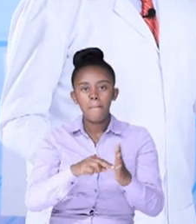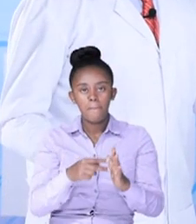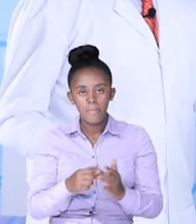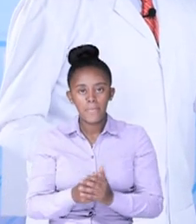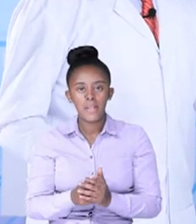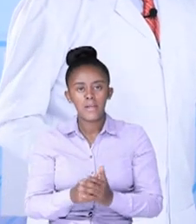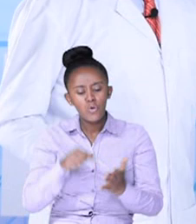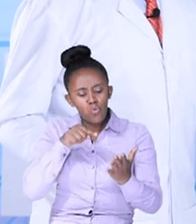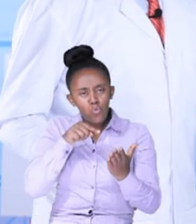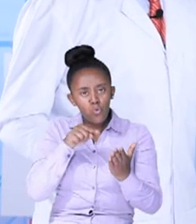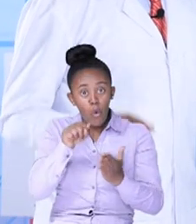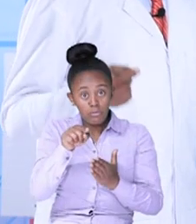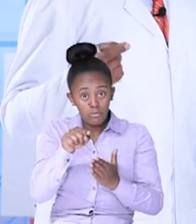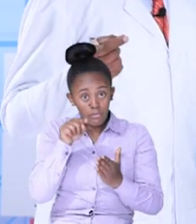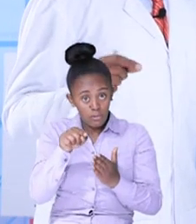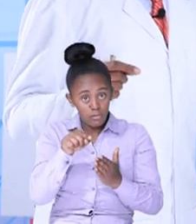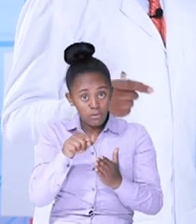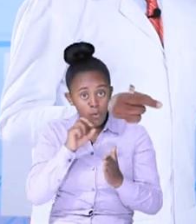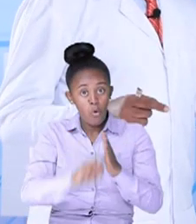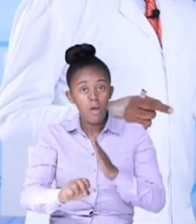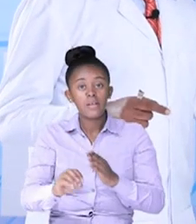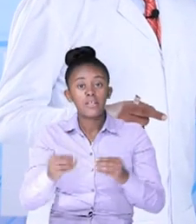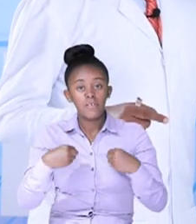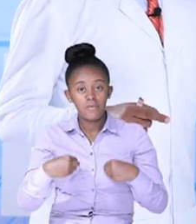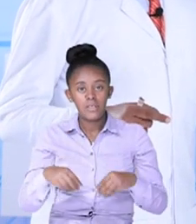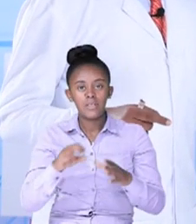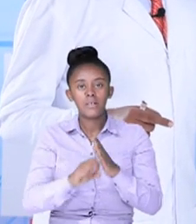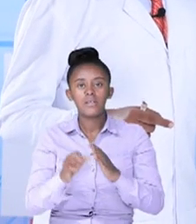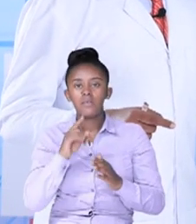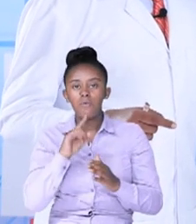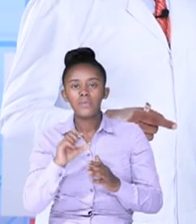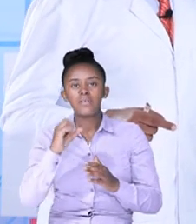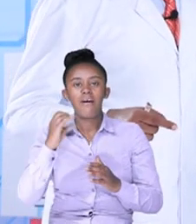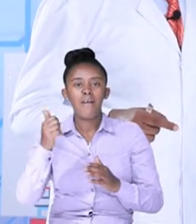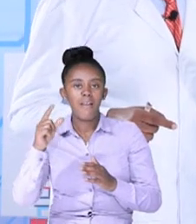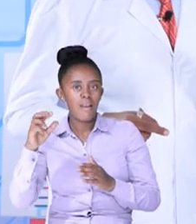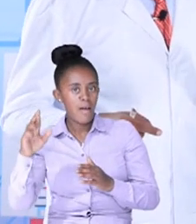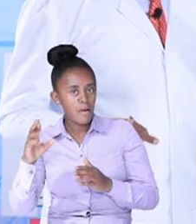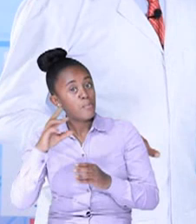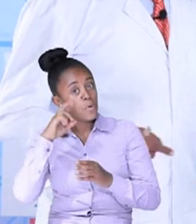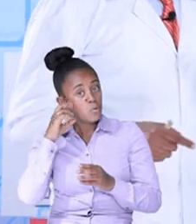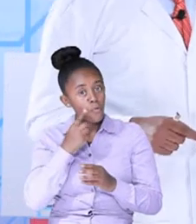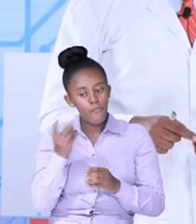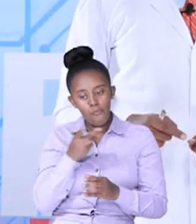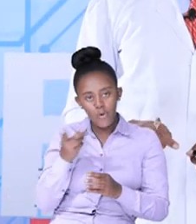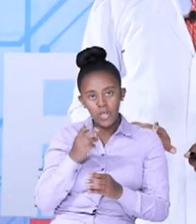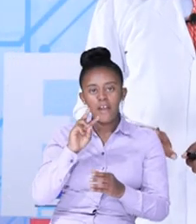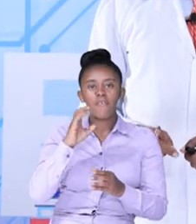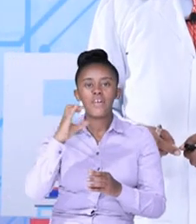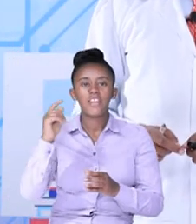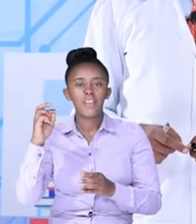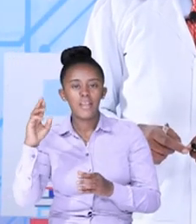dot product which gives us the resultant of a scalar, because of that both are vectors. Is area